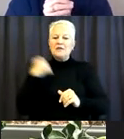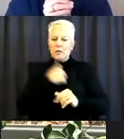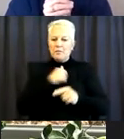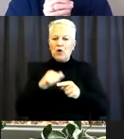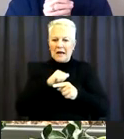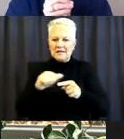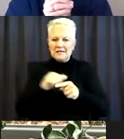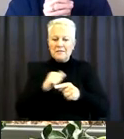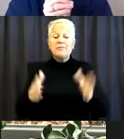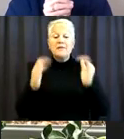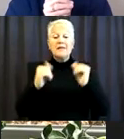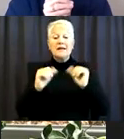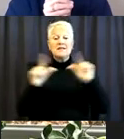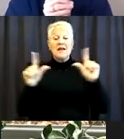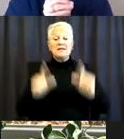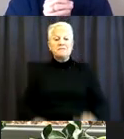Okay, next slide.